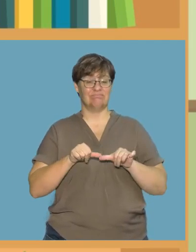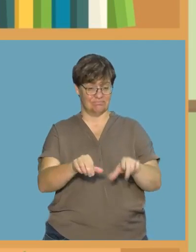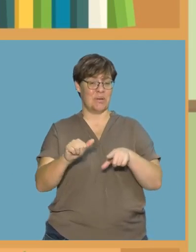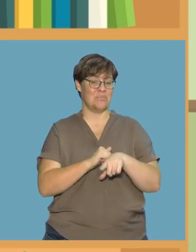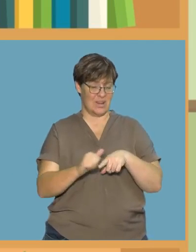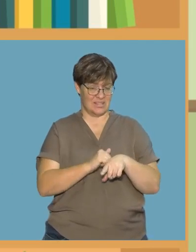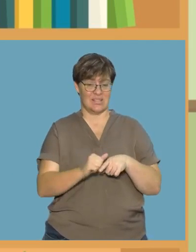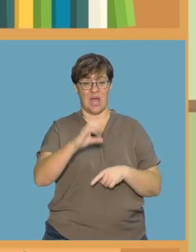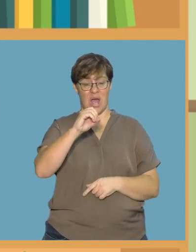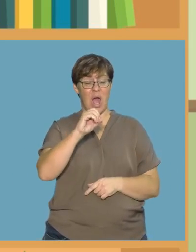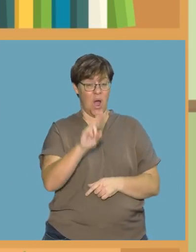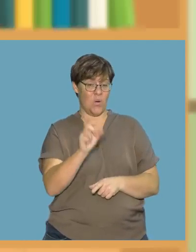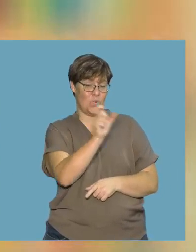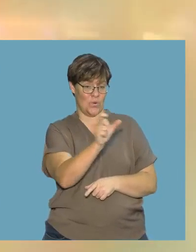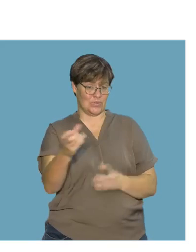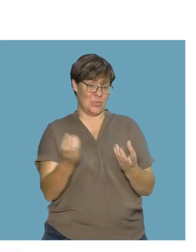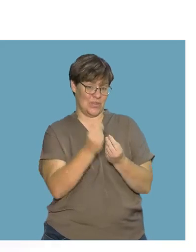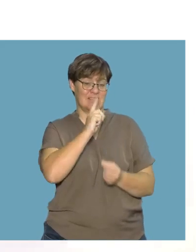your teacher.